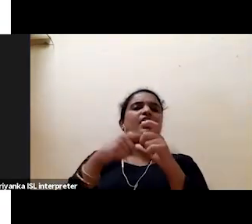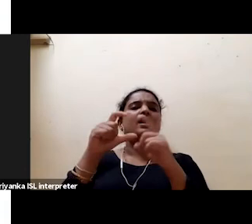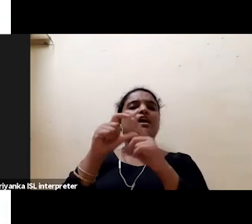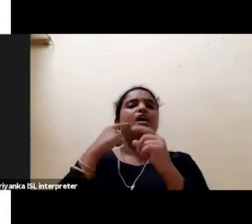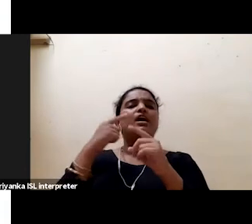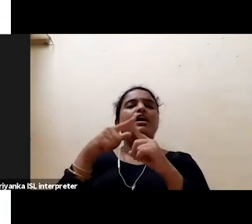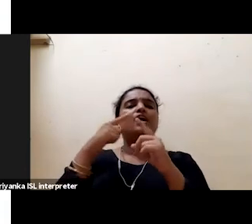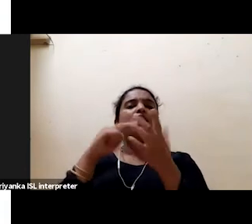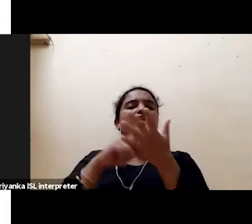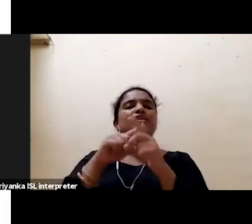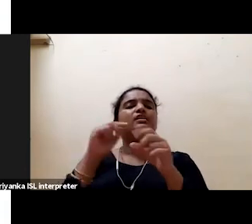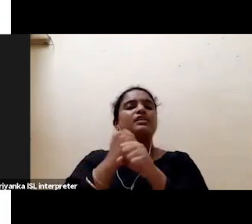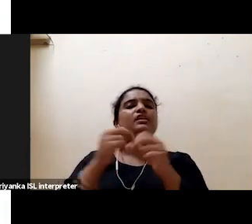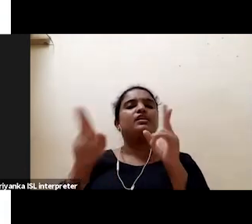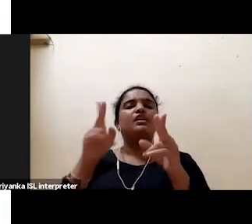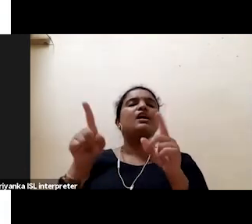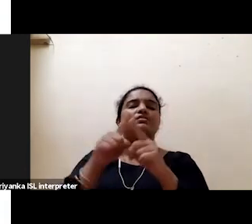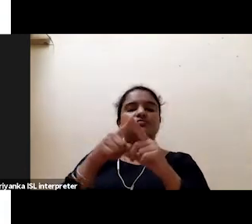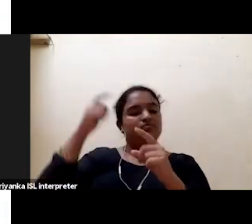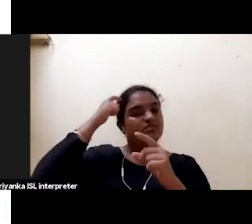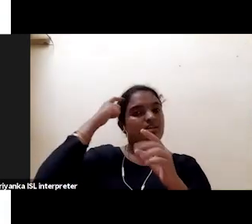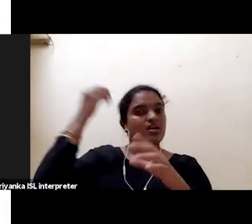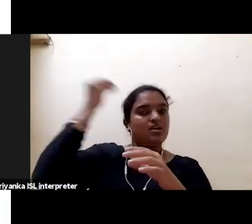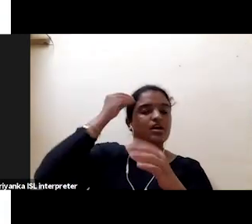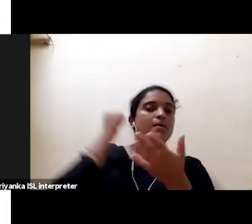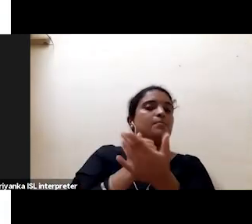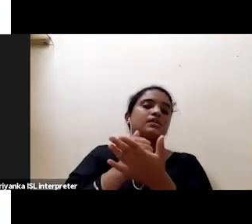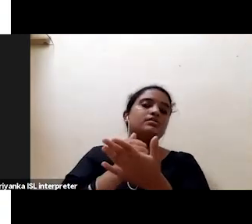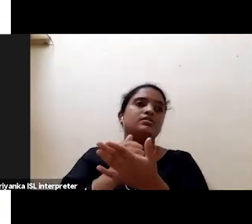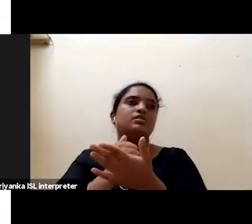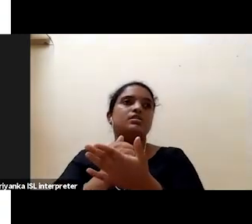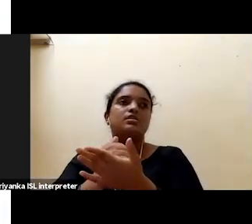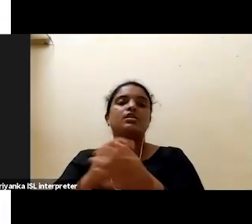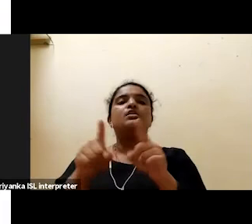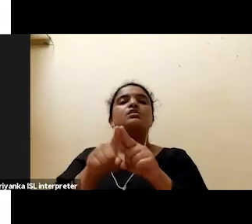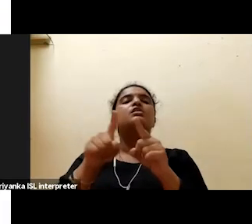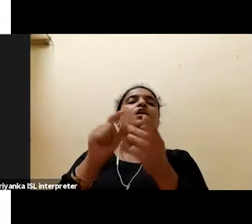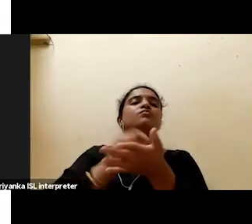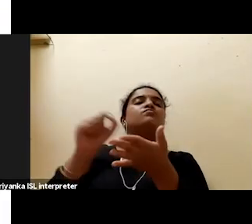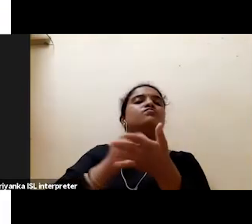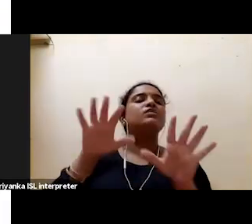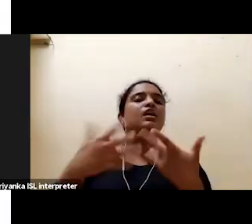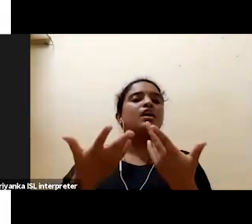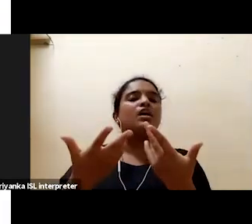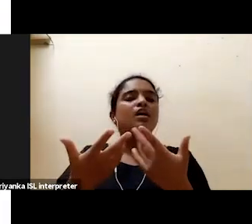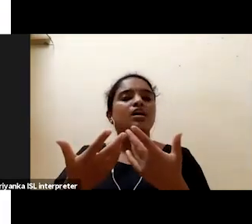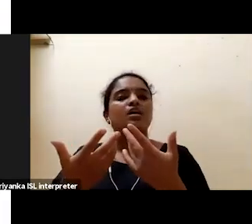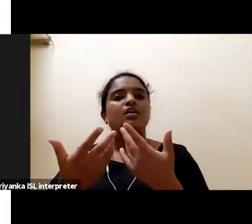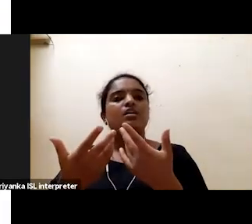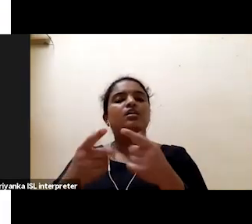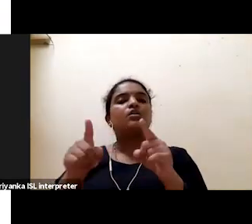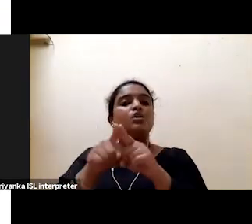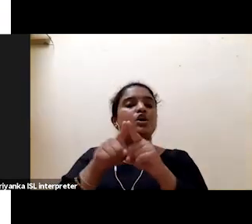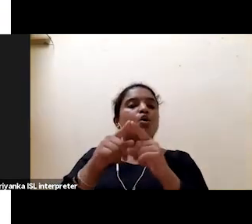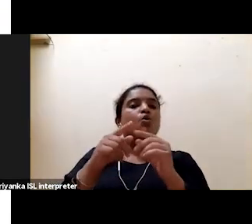said, just dump everything in your head when you're writing your first draft, because that's why we are spending a lot